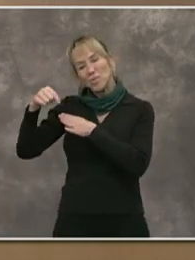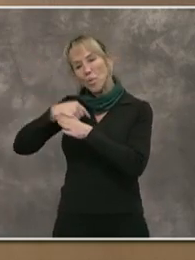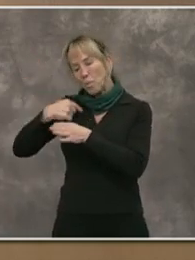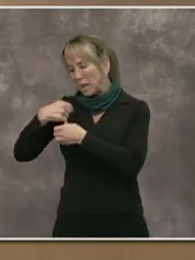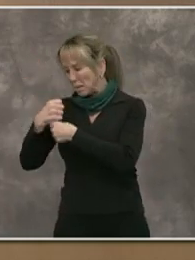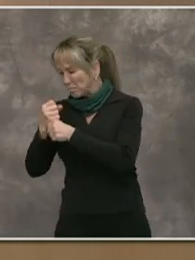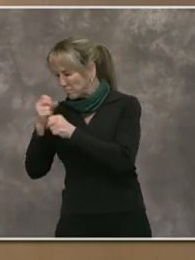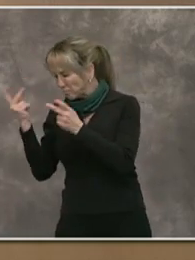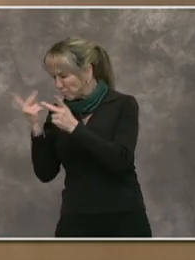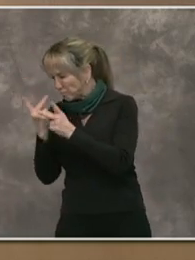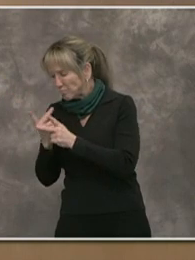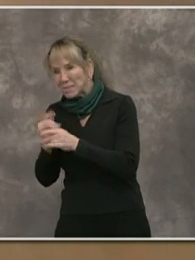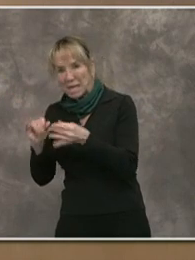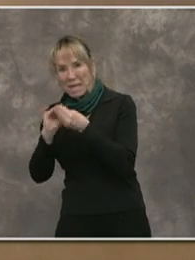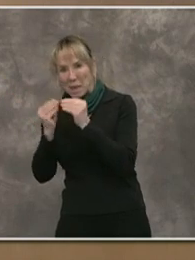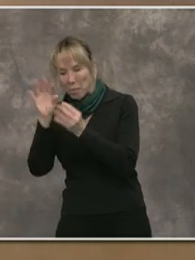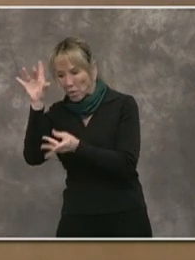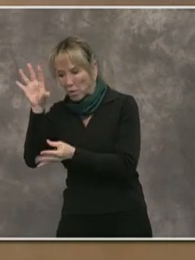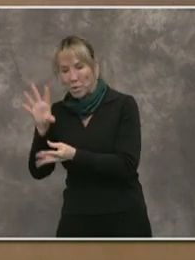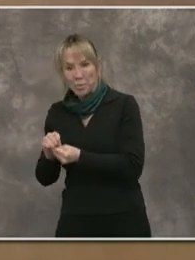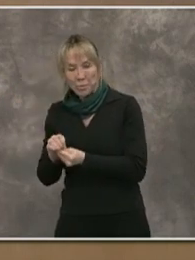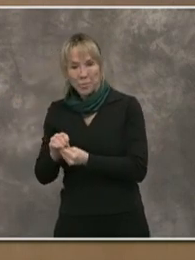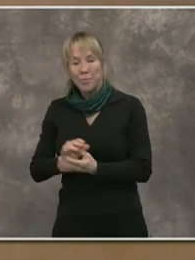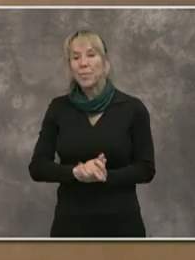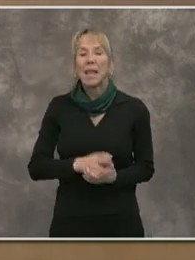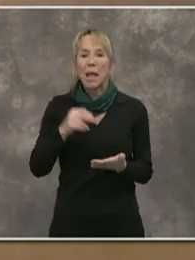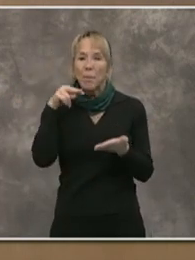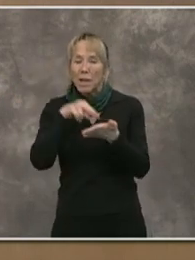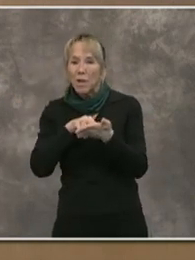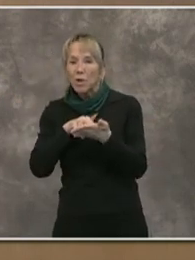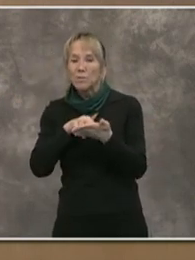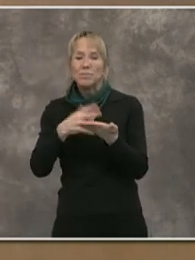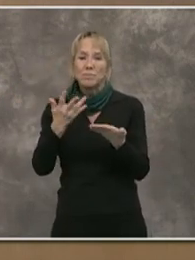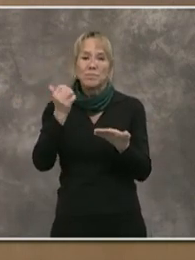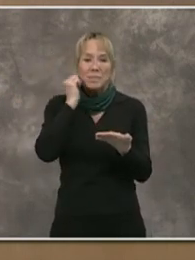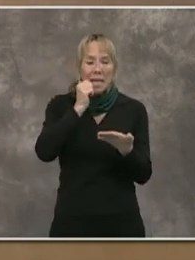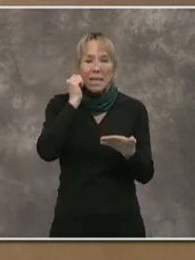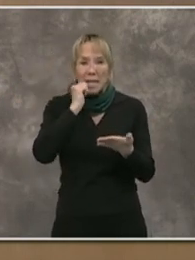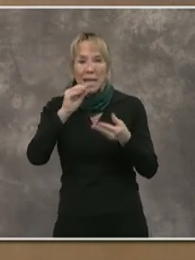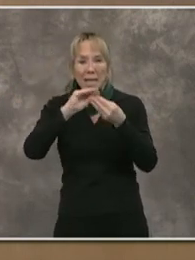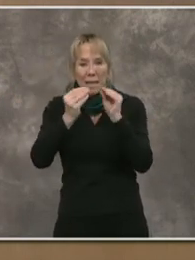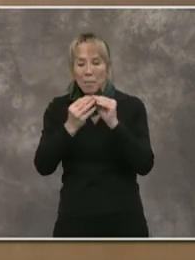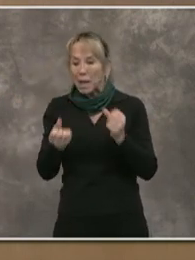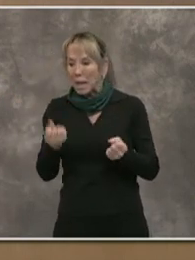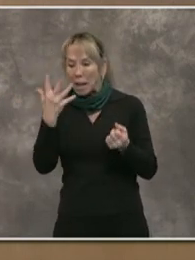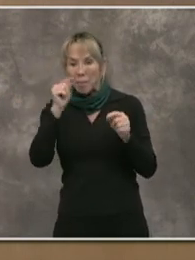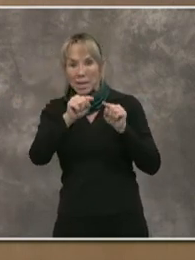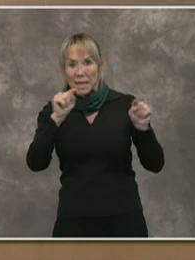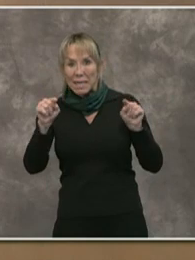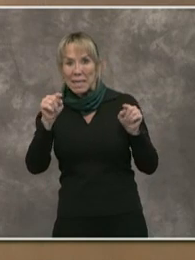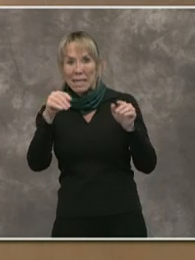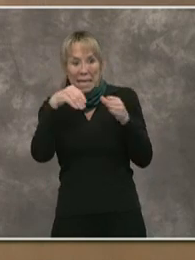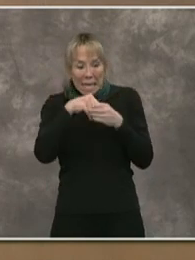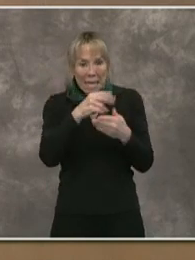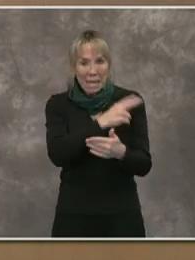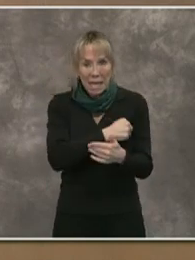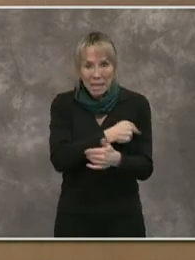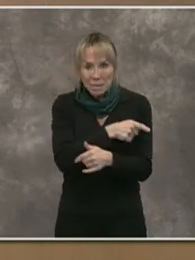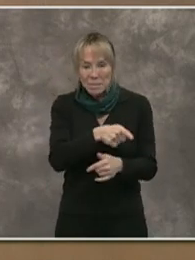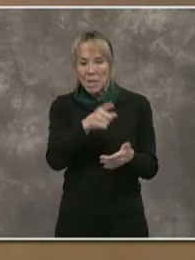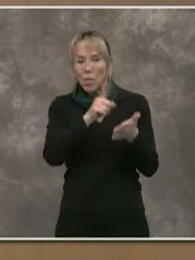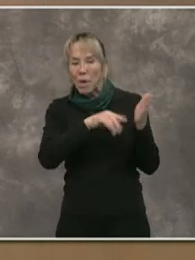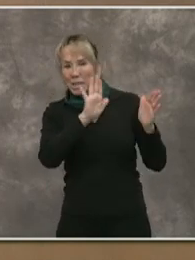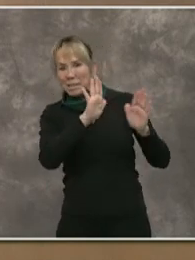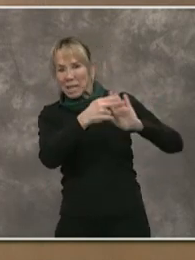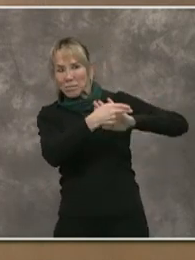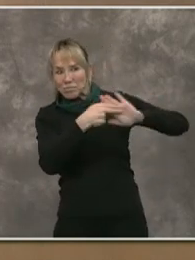colleagues in the emergency medical services look at the day-to-day numbers for how many individuals are in the hospital and what categories